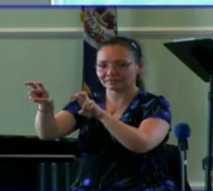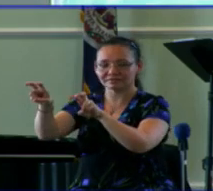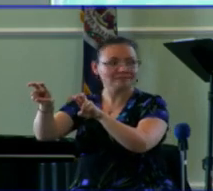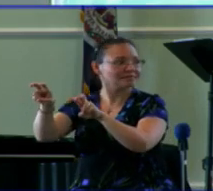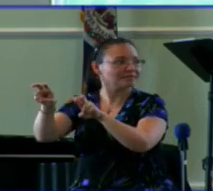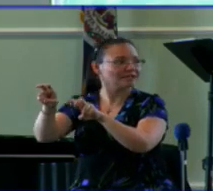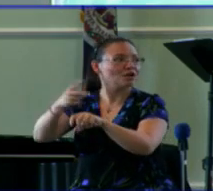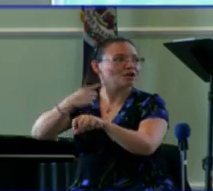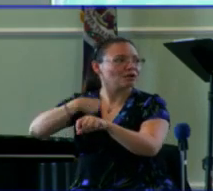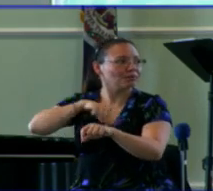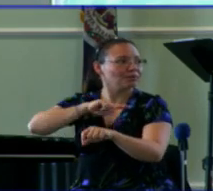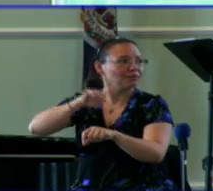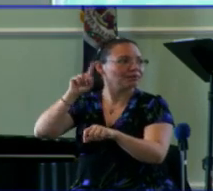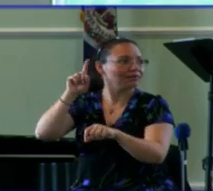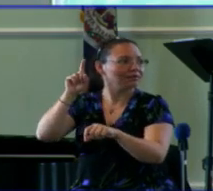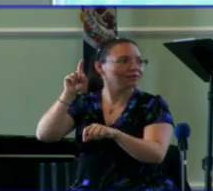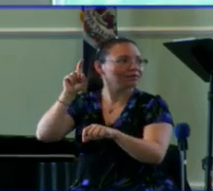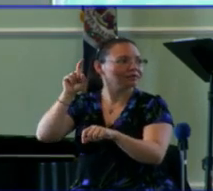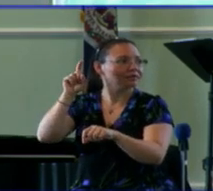We need